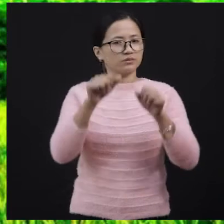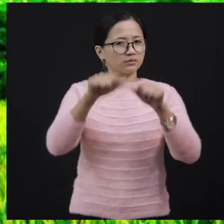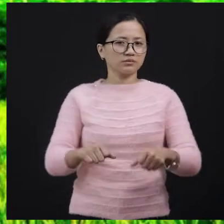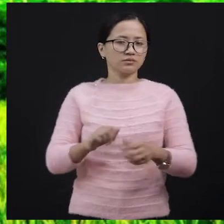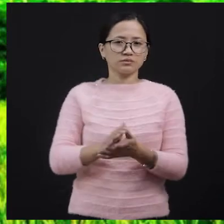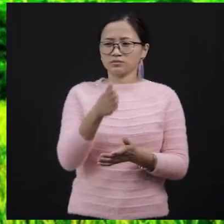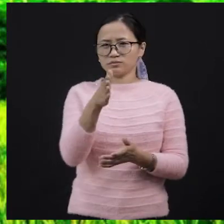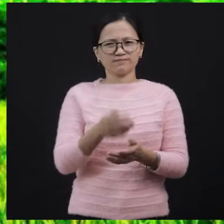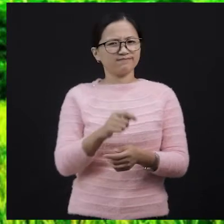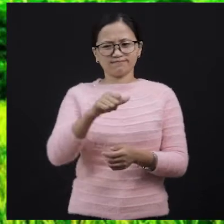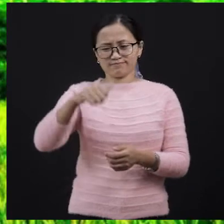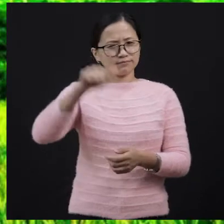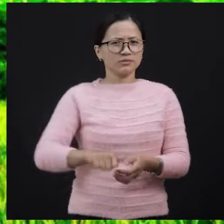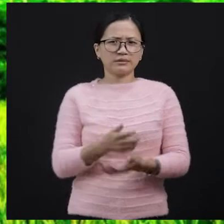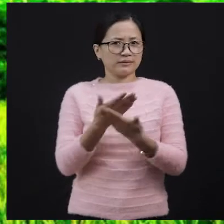anything, right?